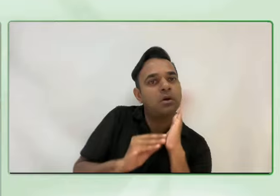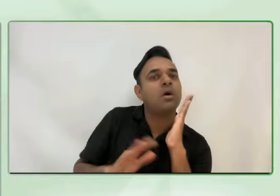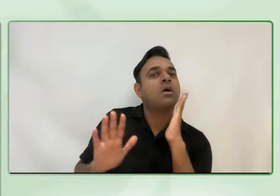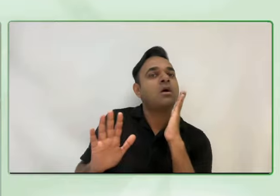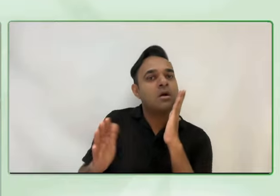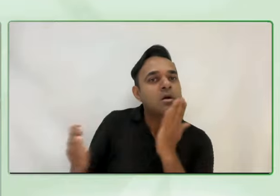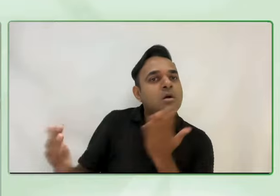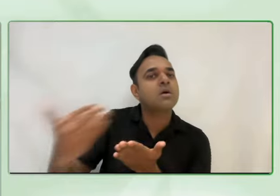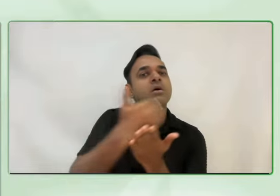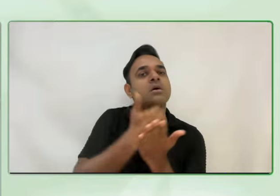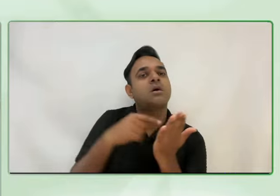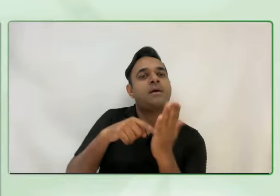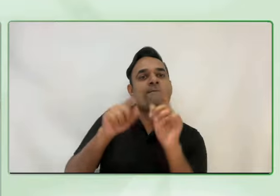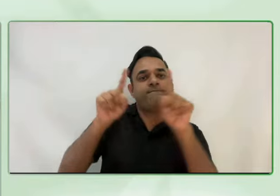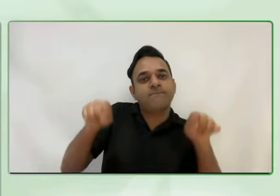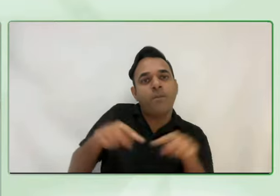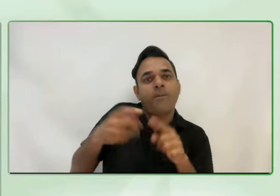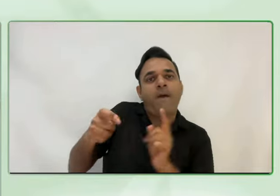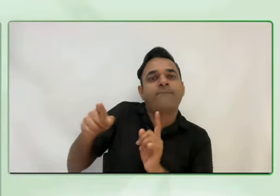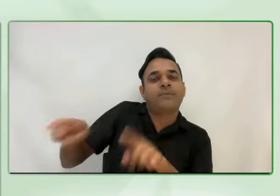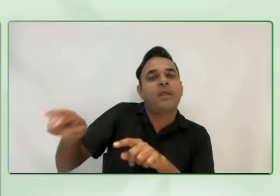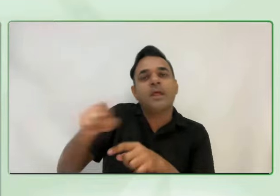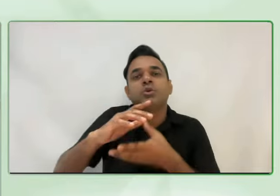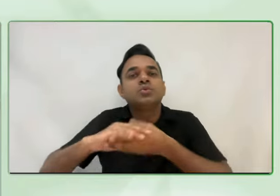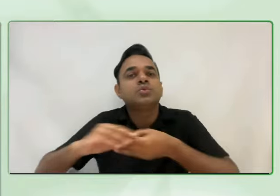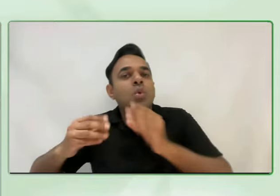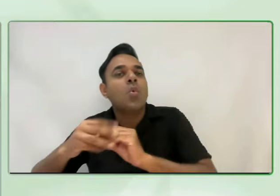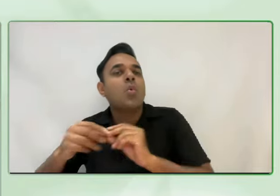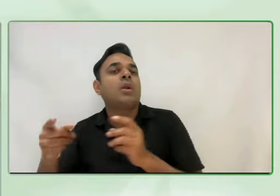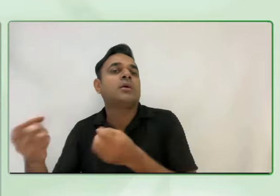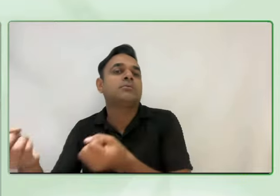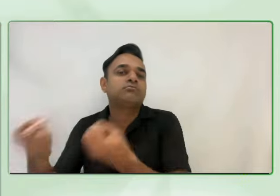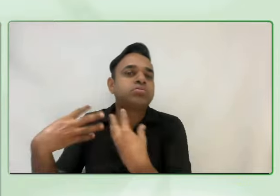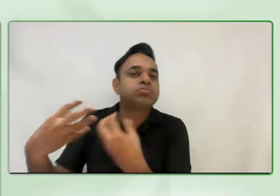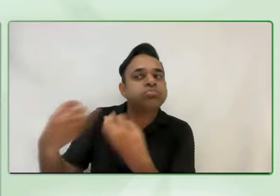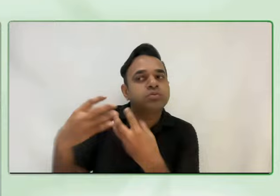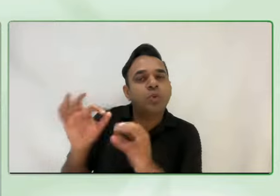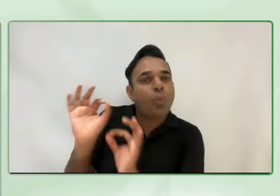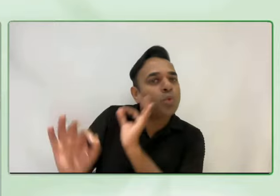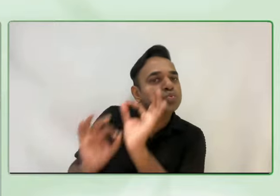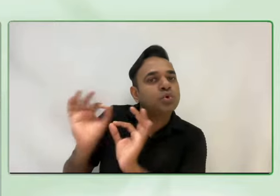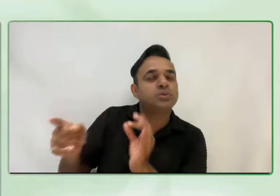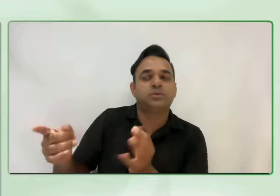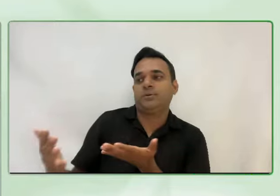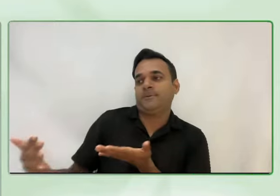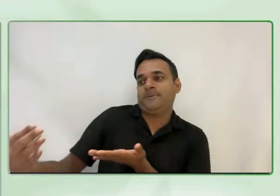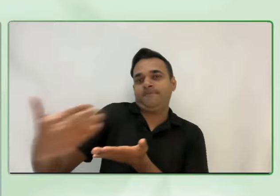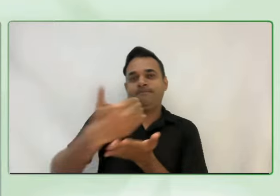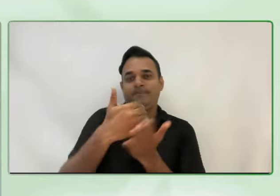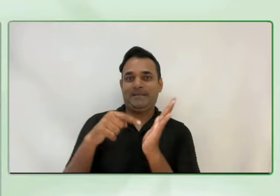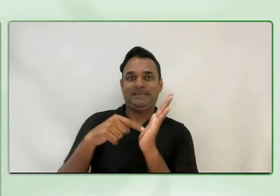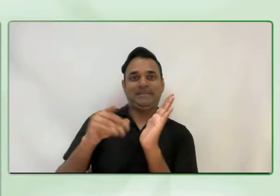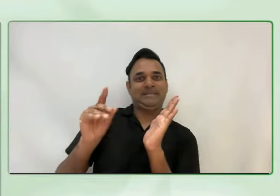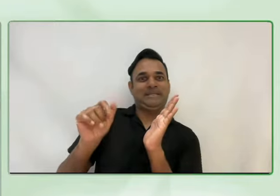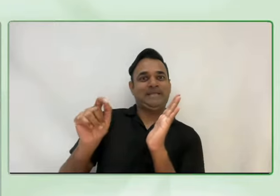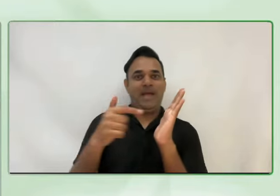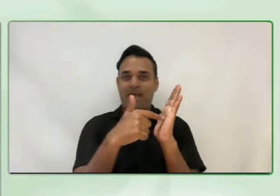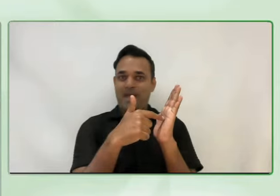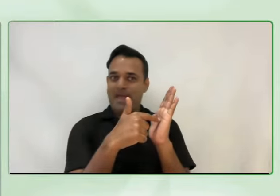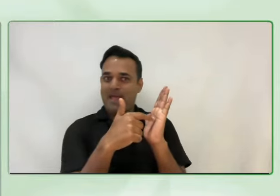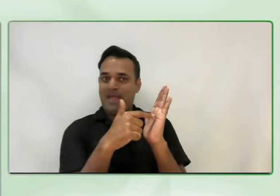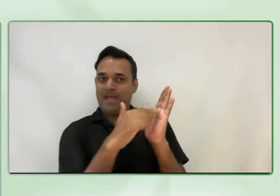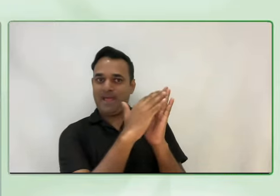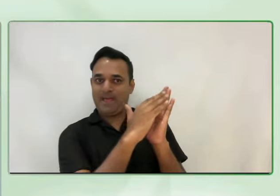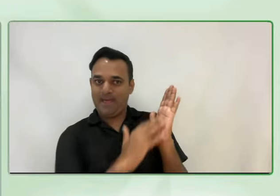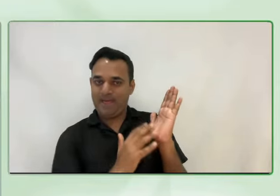and be able to act on them. Yeah, so in terms of accommodations, we were able to speak to our people to